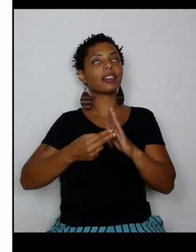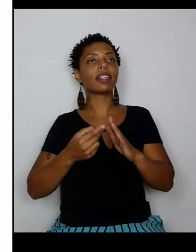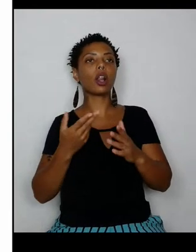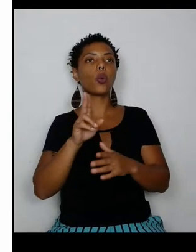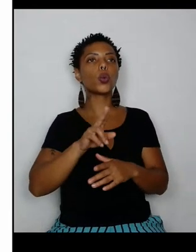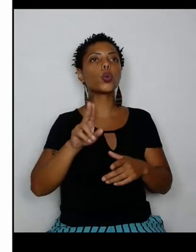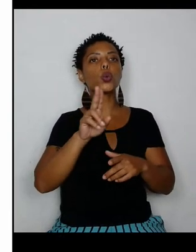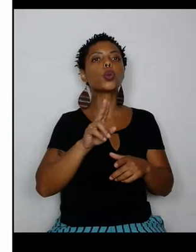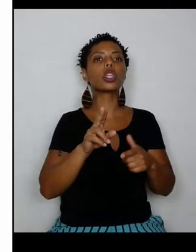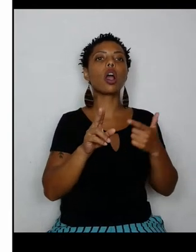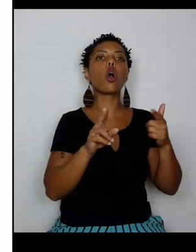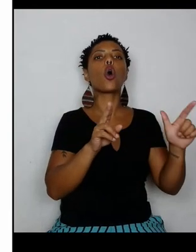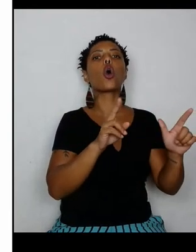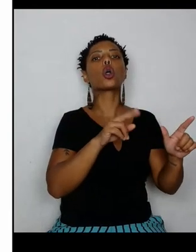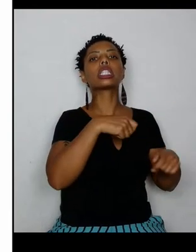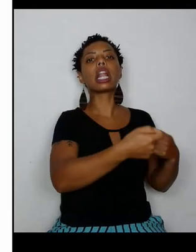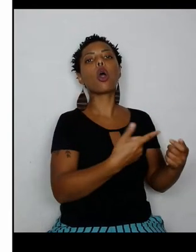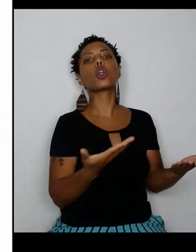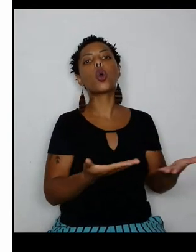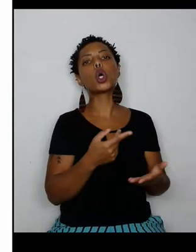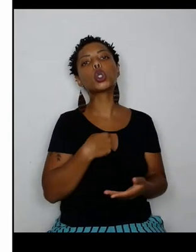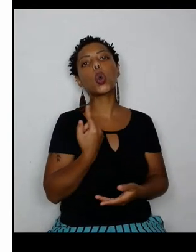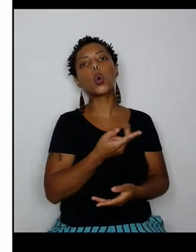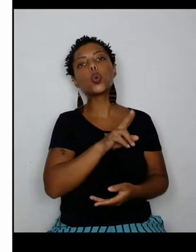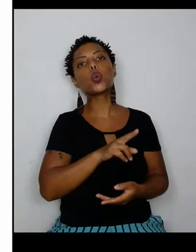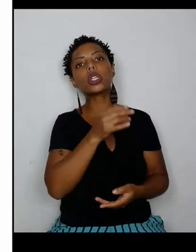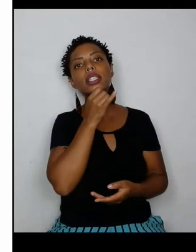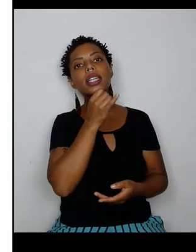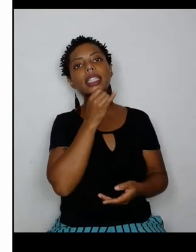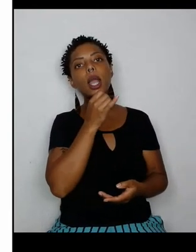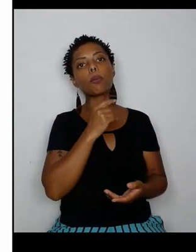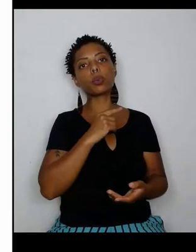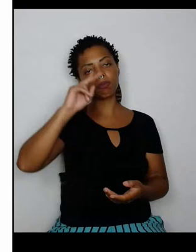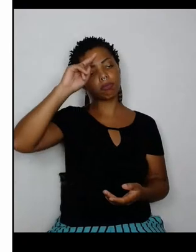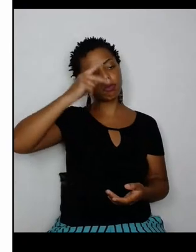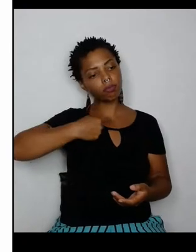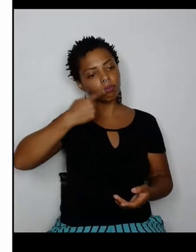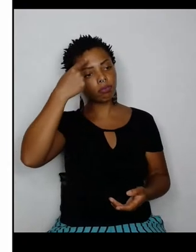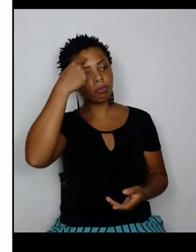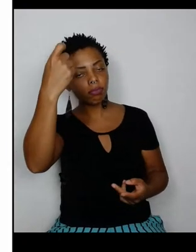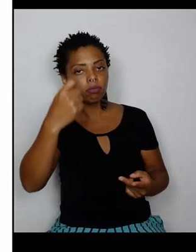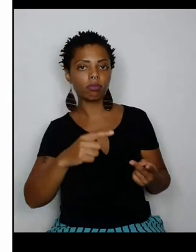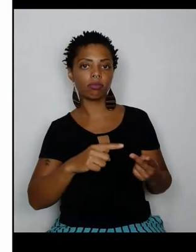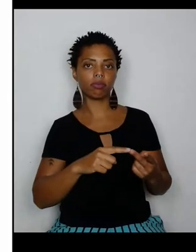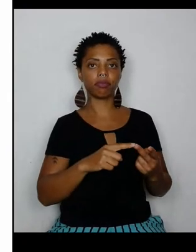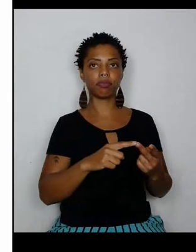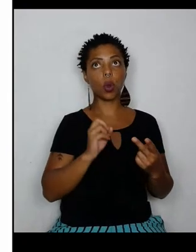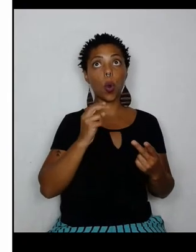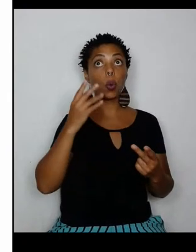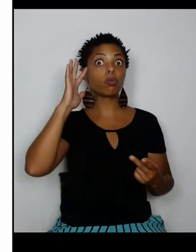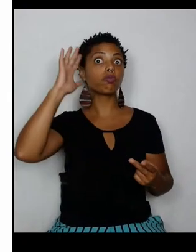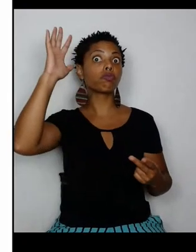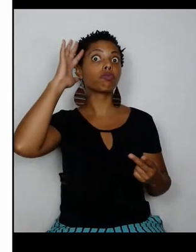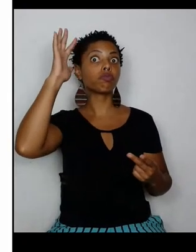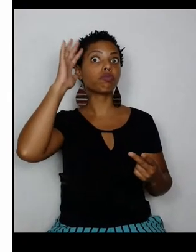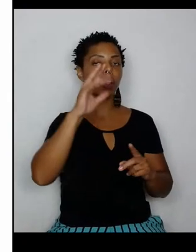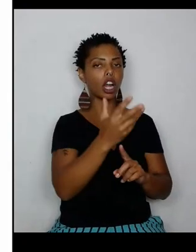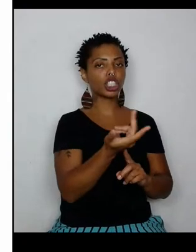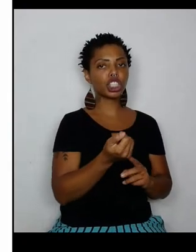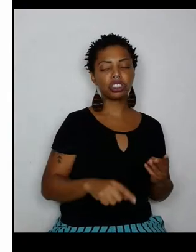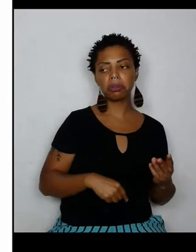knew what what it meant so they used other words for example a self-taught artist and visionary